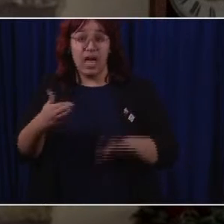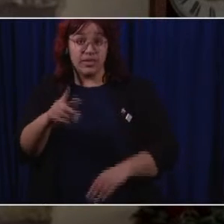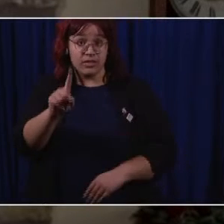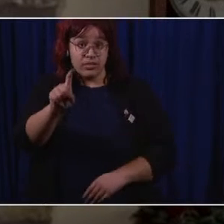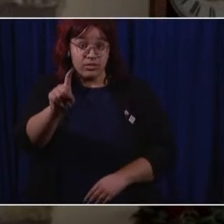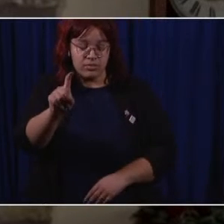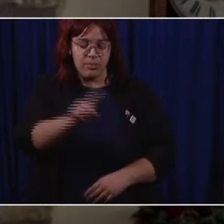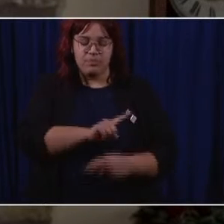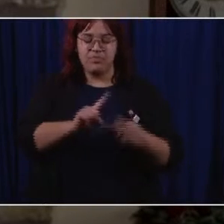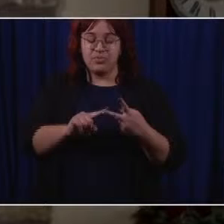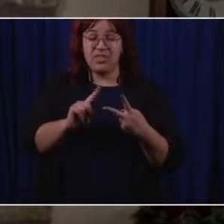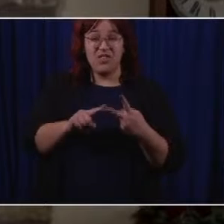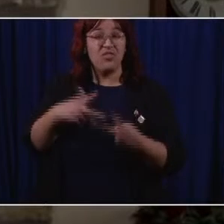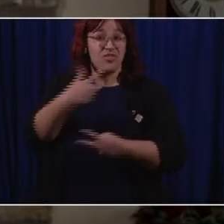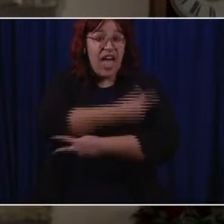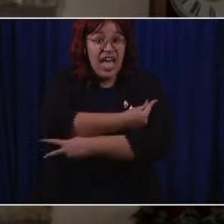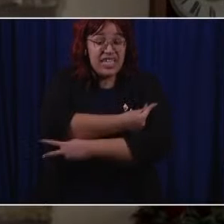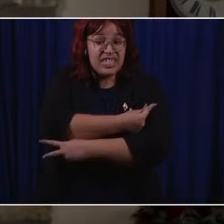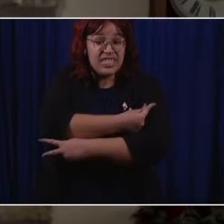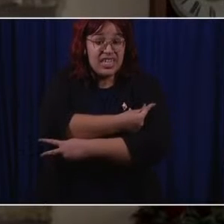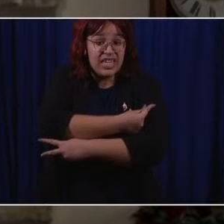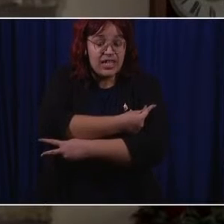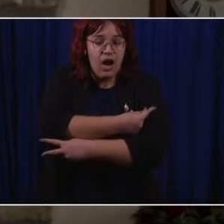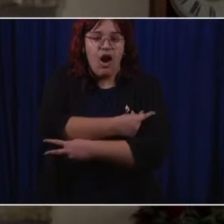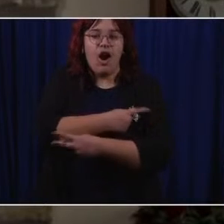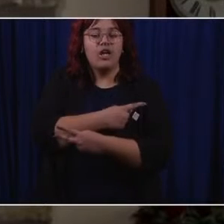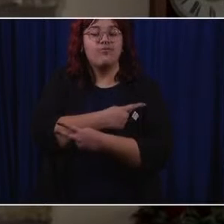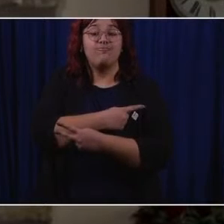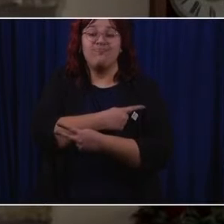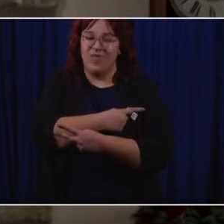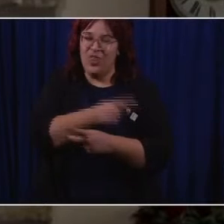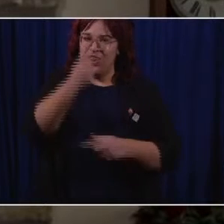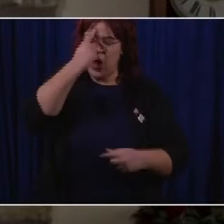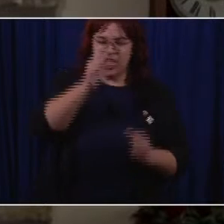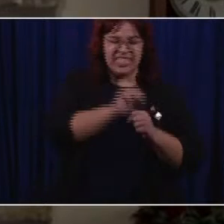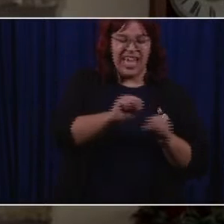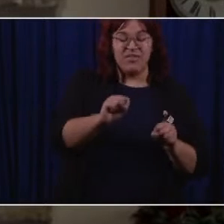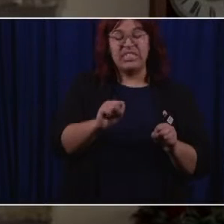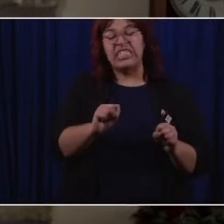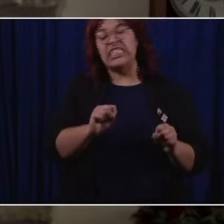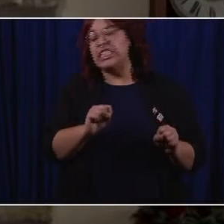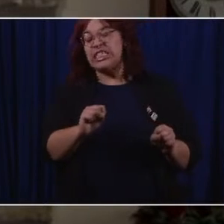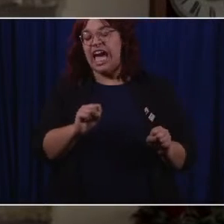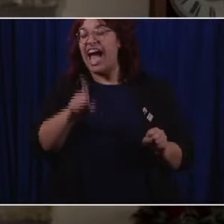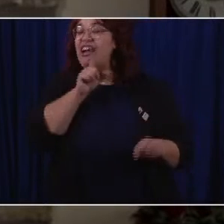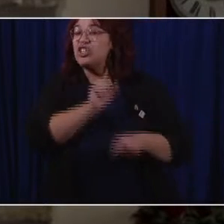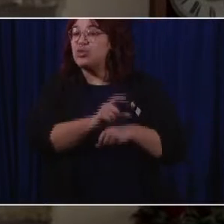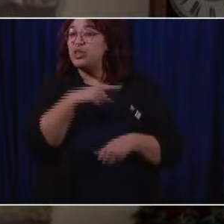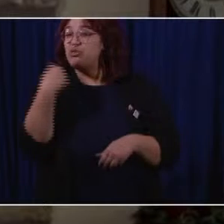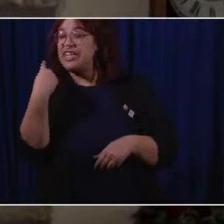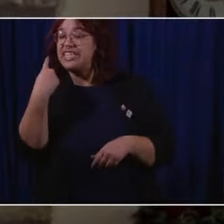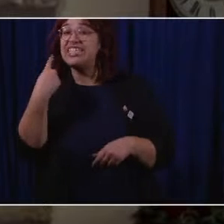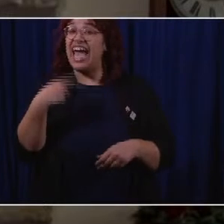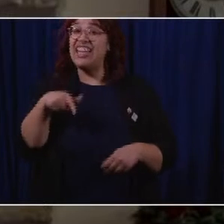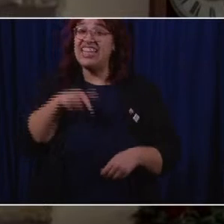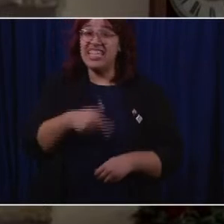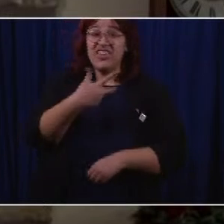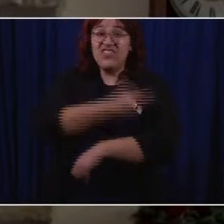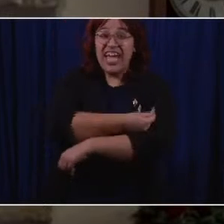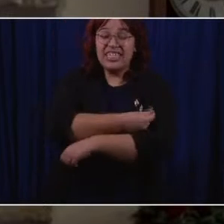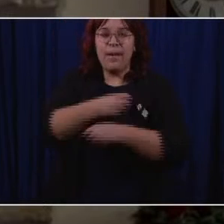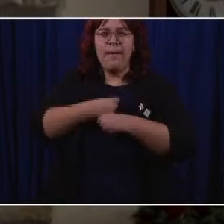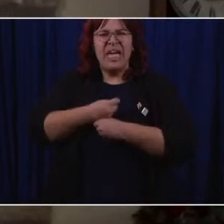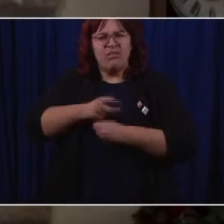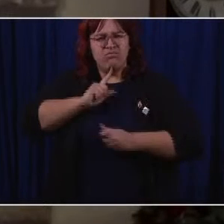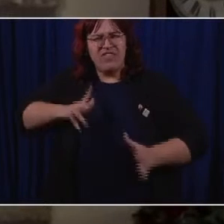these vaccines end up being riskier than anticipated, and since they've been rushed to market faster than any other, do you think it makes sense